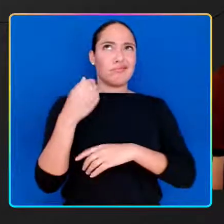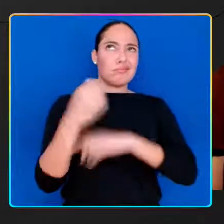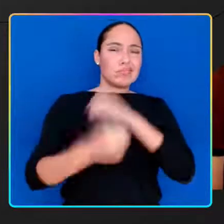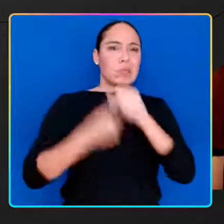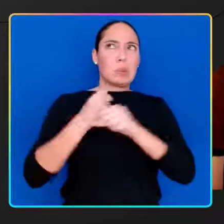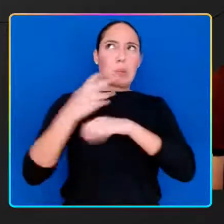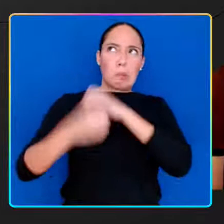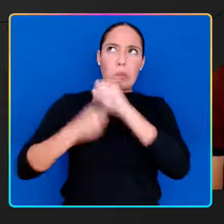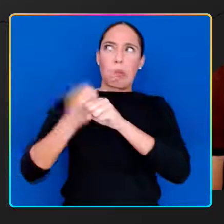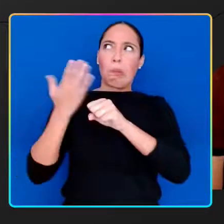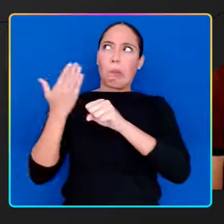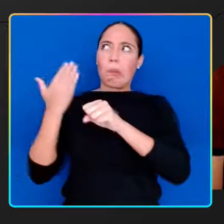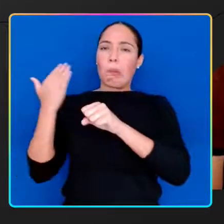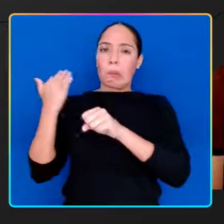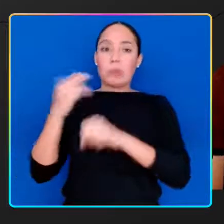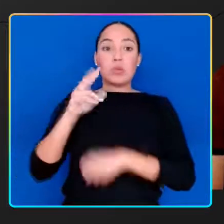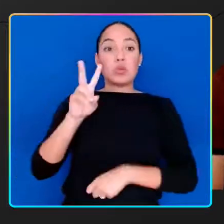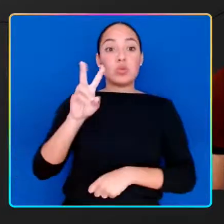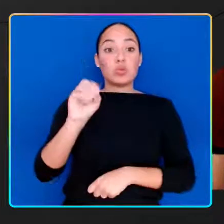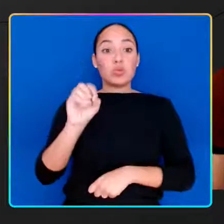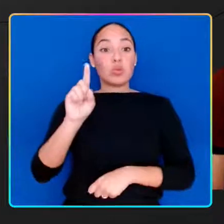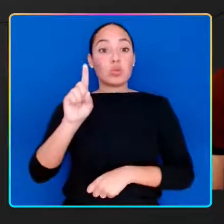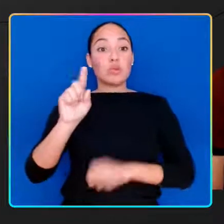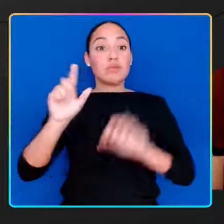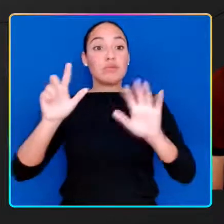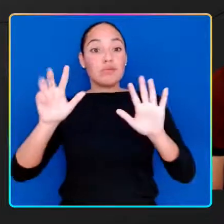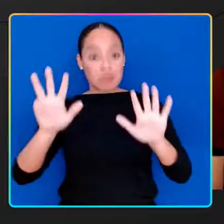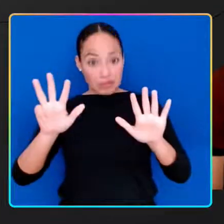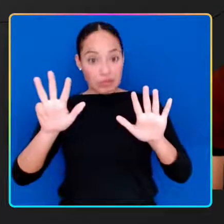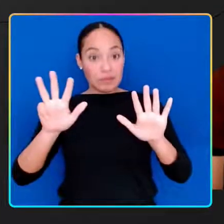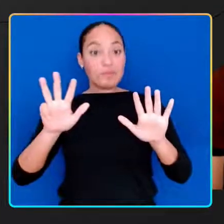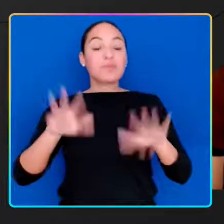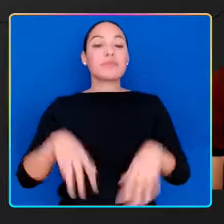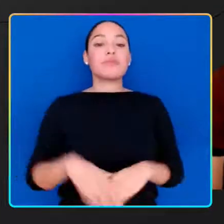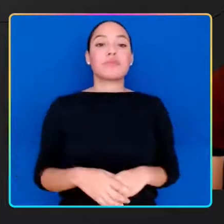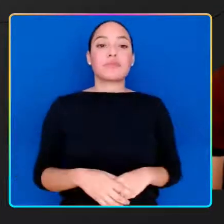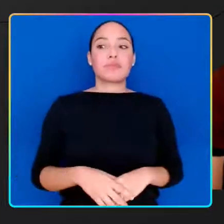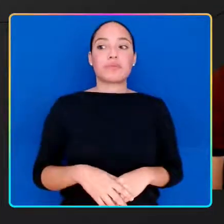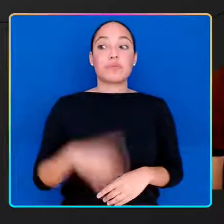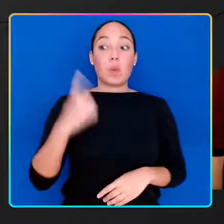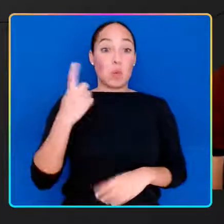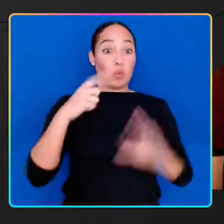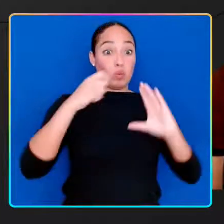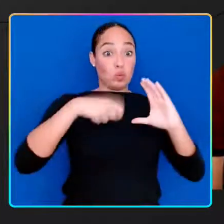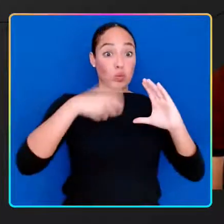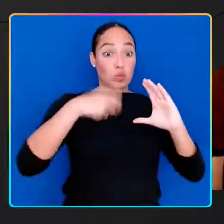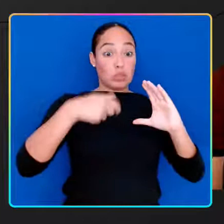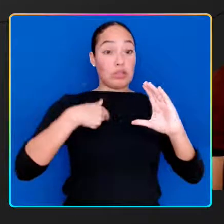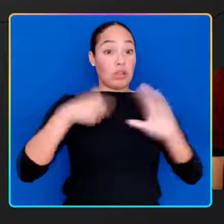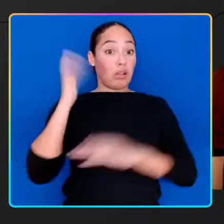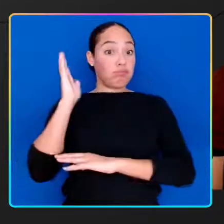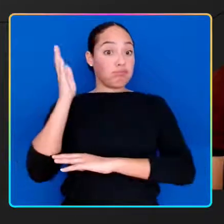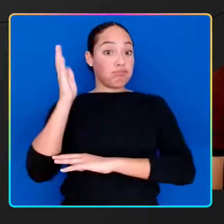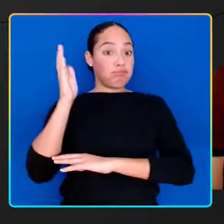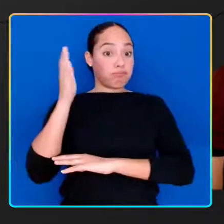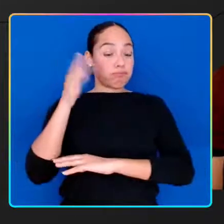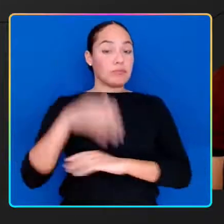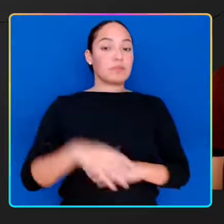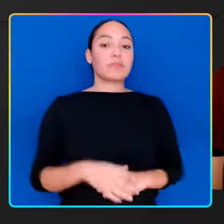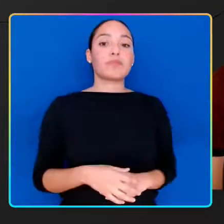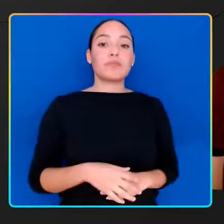2019. It was a big project, an ambitious project, started from the Innovation Lab. It was a custom video